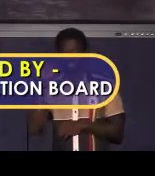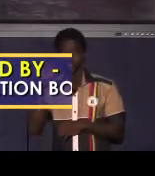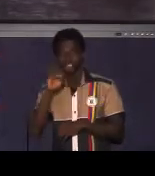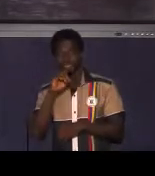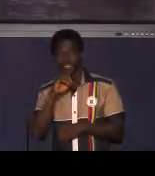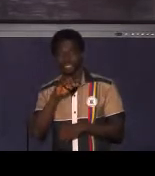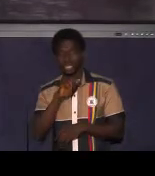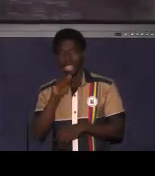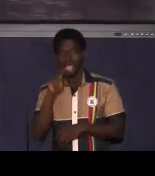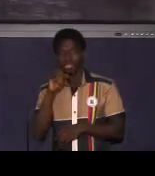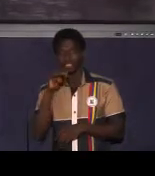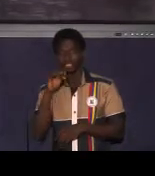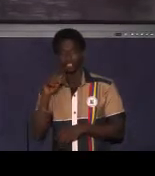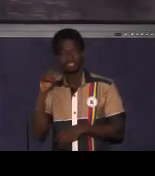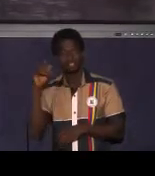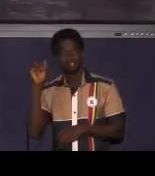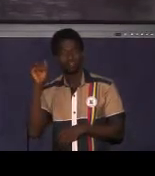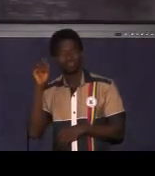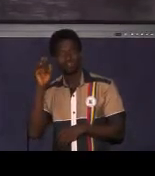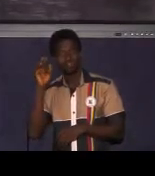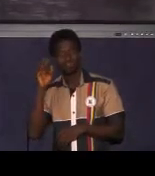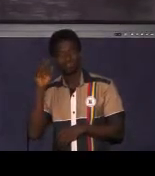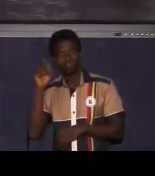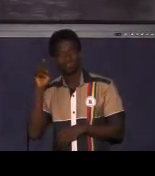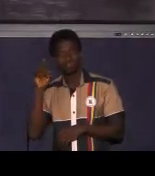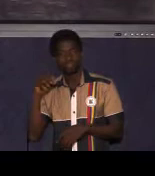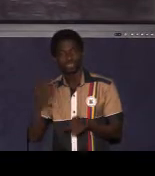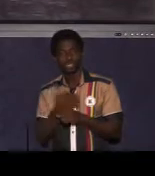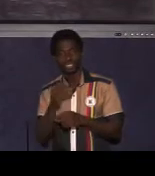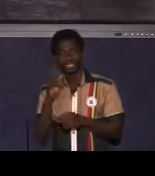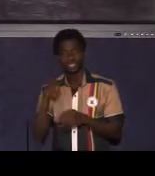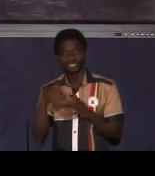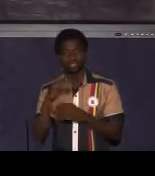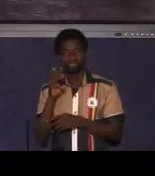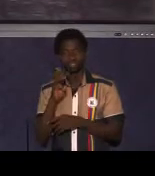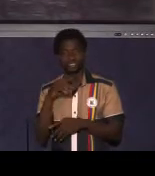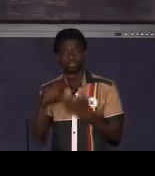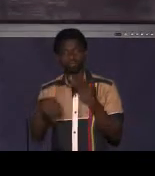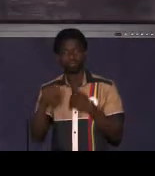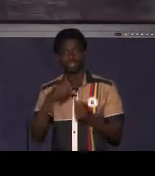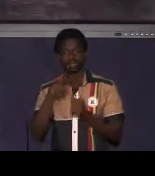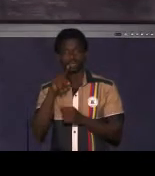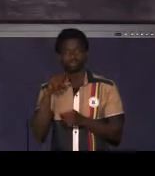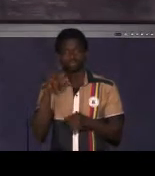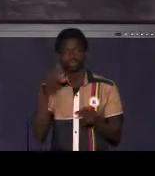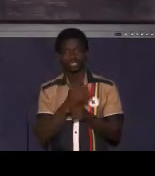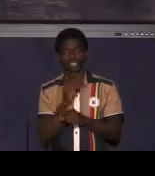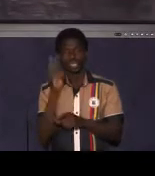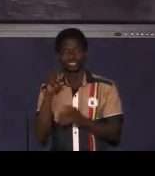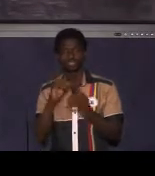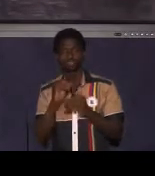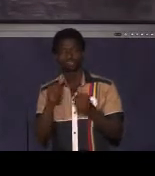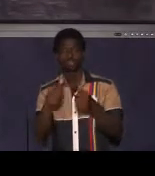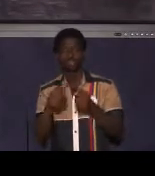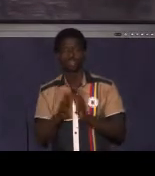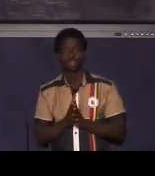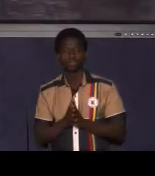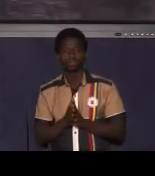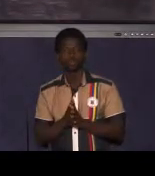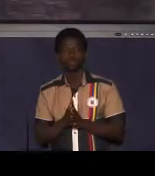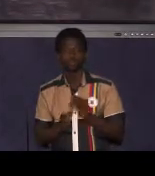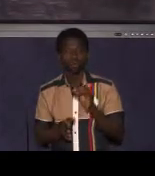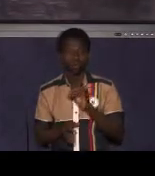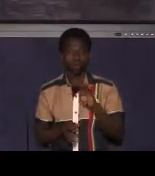he? Auntie Fumi got 6 out of 6. What about you? You got 6 too. Well